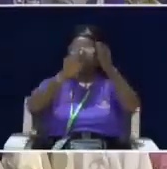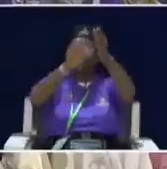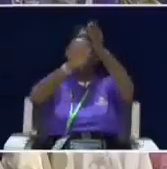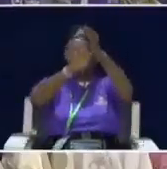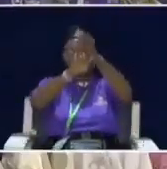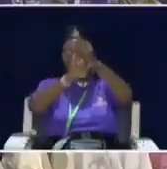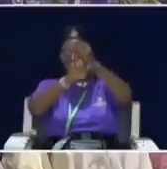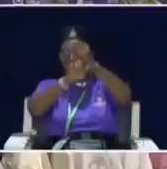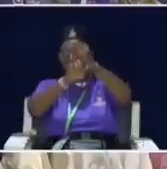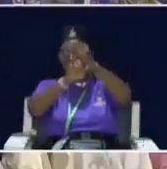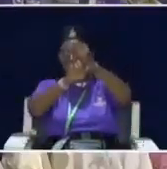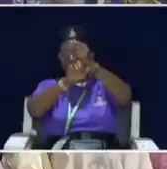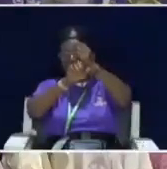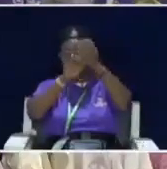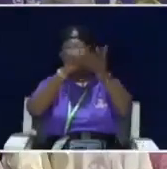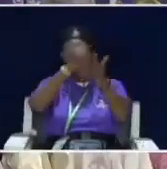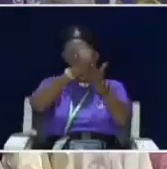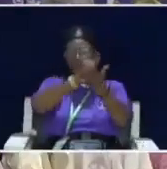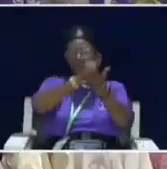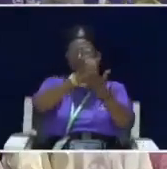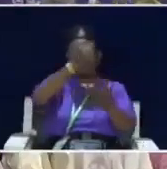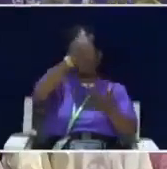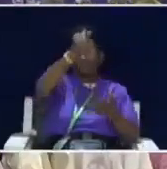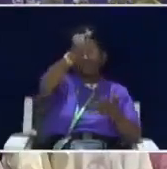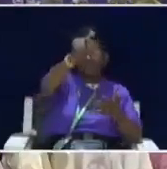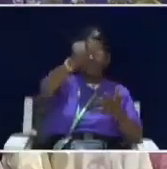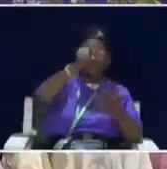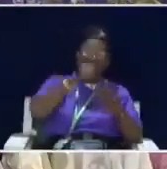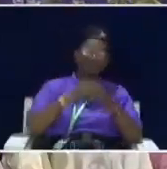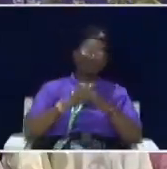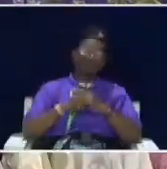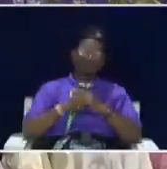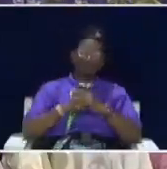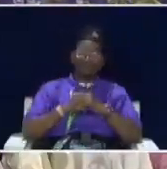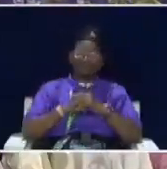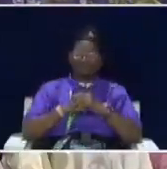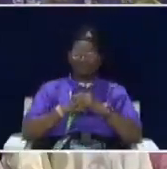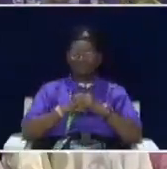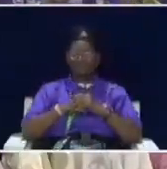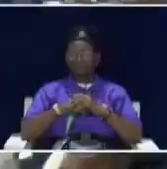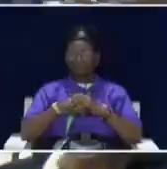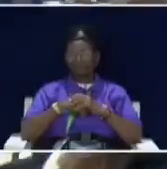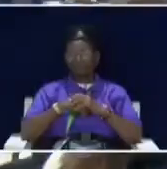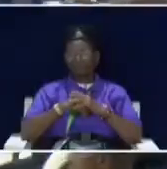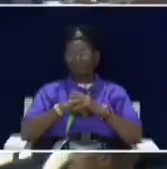Aluyo yi o koja yi ti pa mi nikan ka le ka.